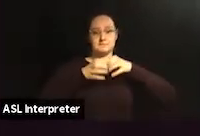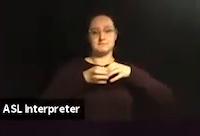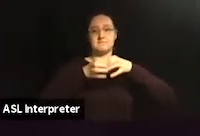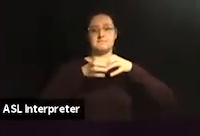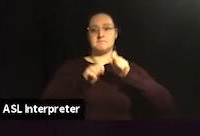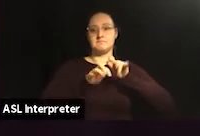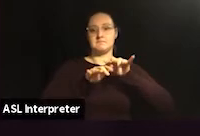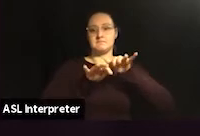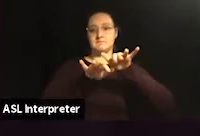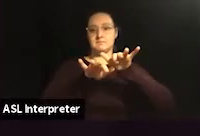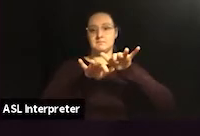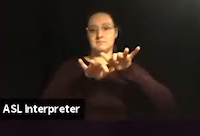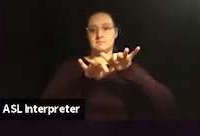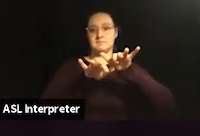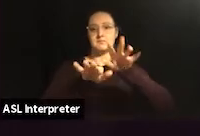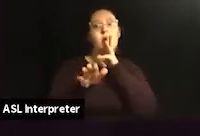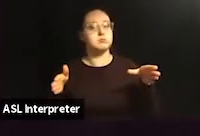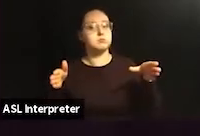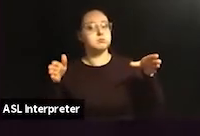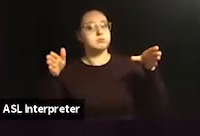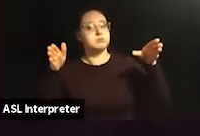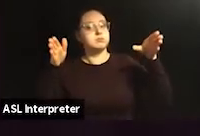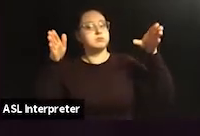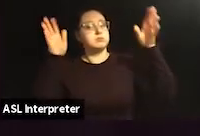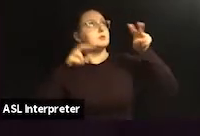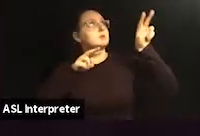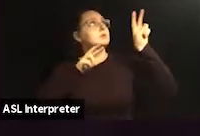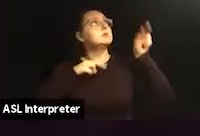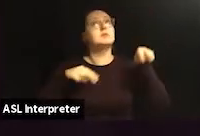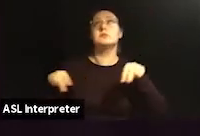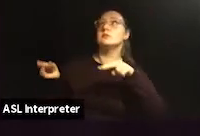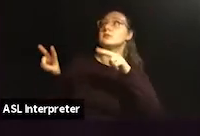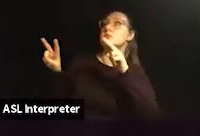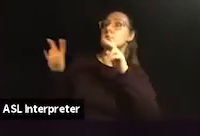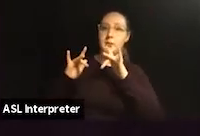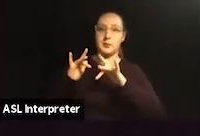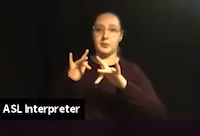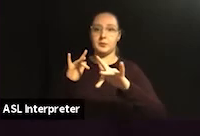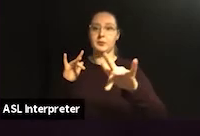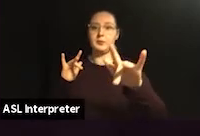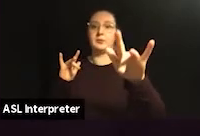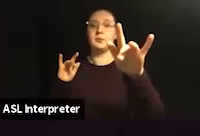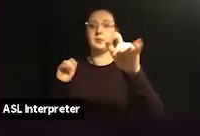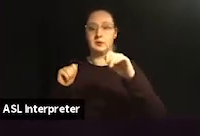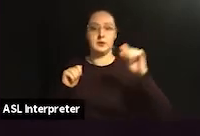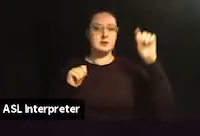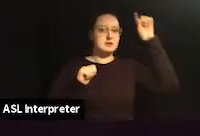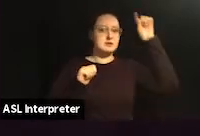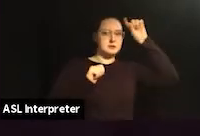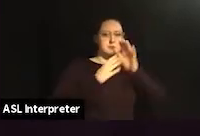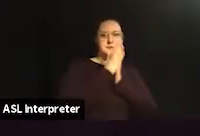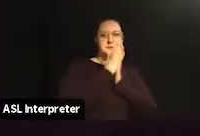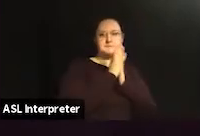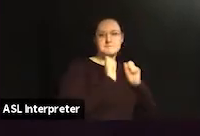the waters forming a wall for them on the right and on their left. The Egyptians pursued and went into